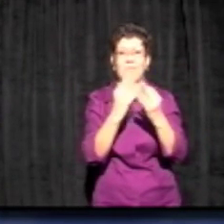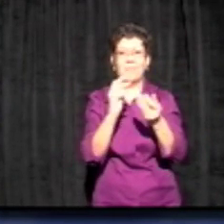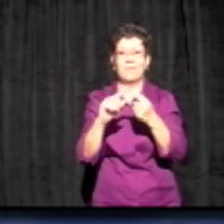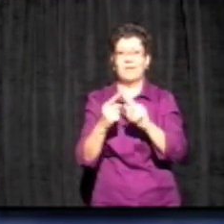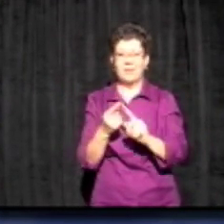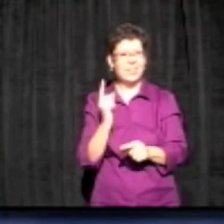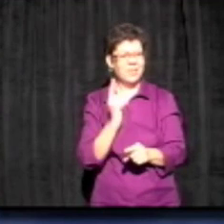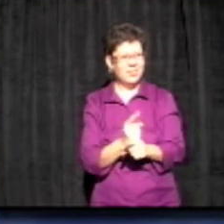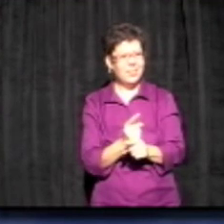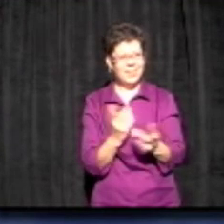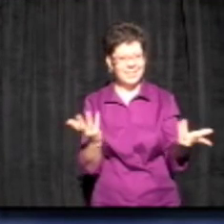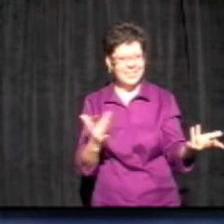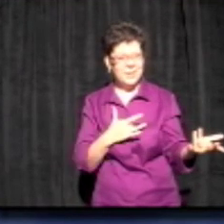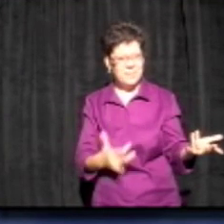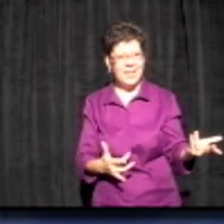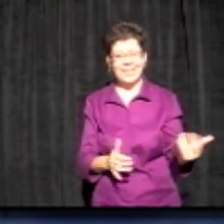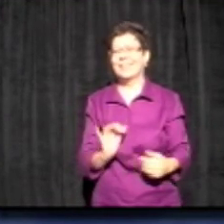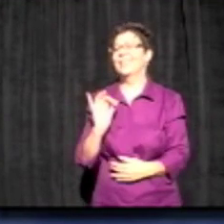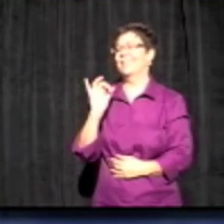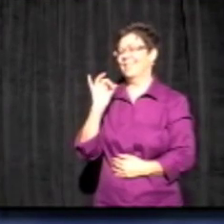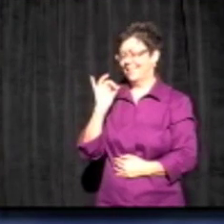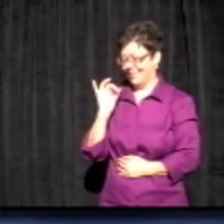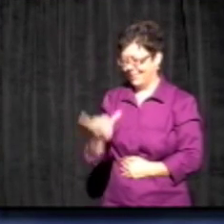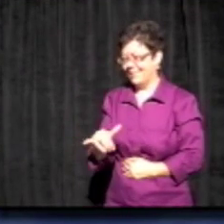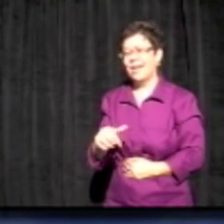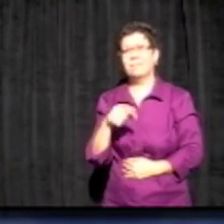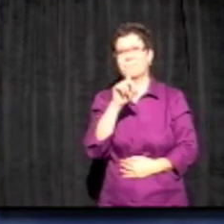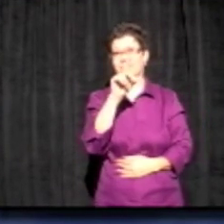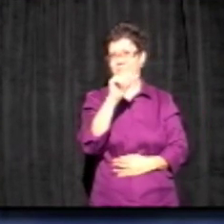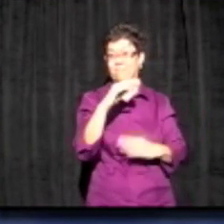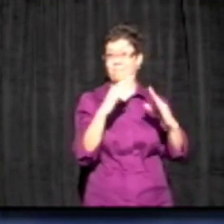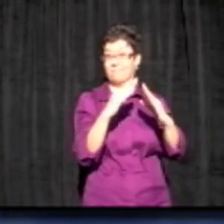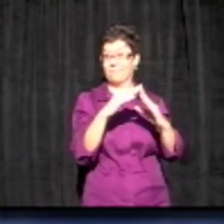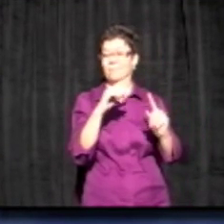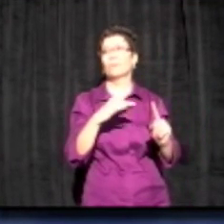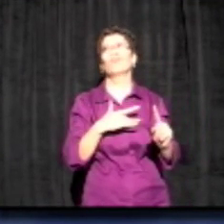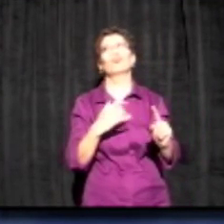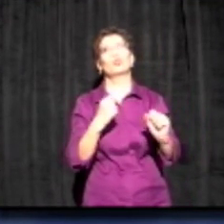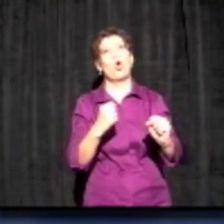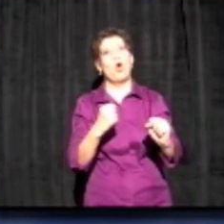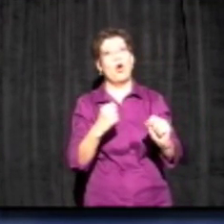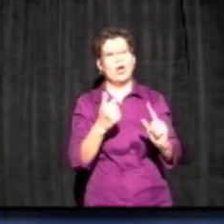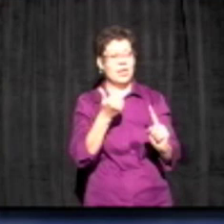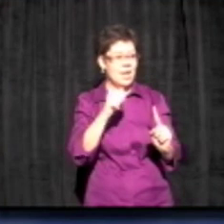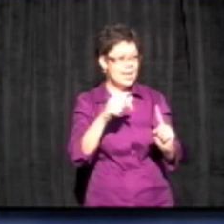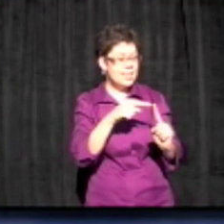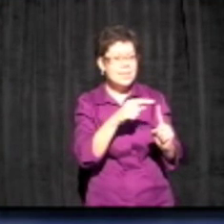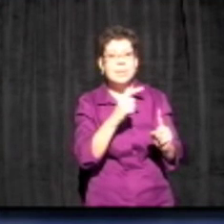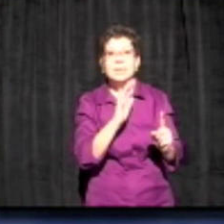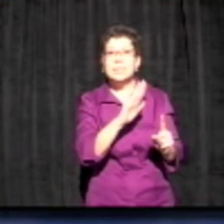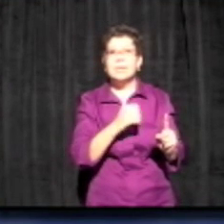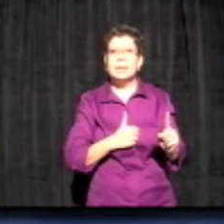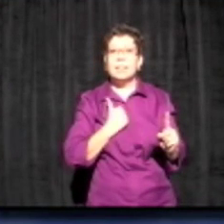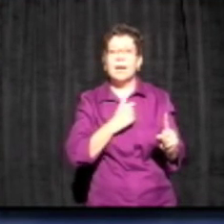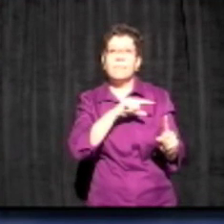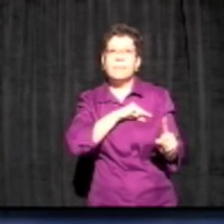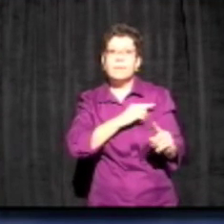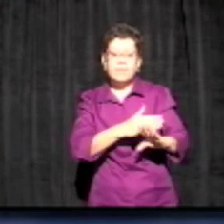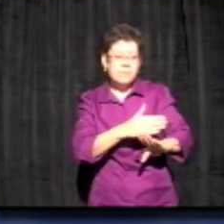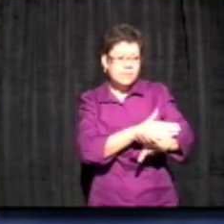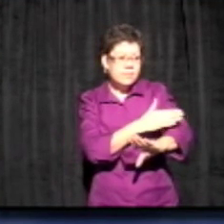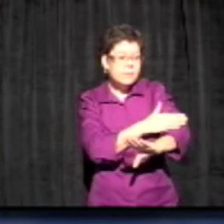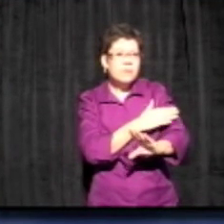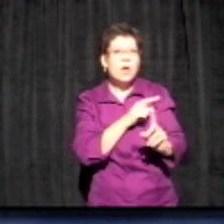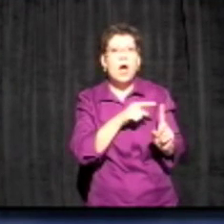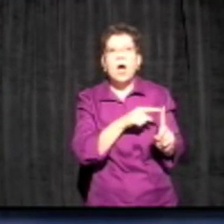like interests. Well, in this community, where there's a product that improves their quality of life,